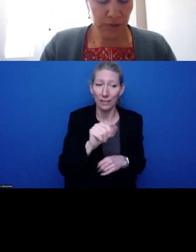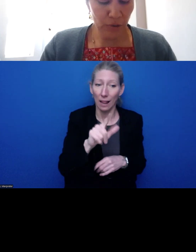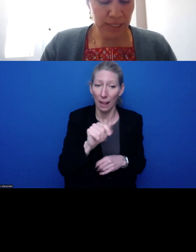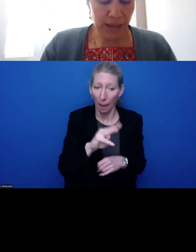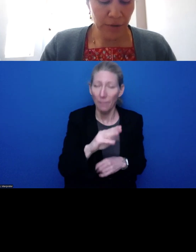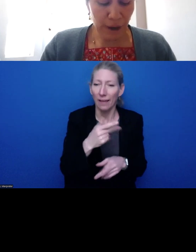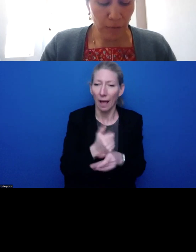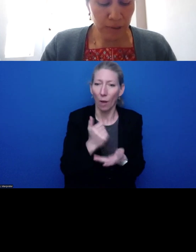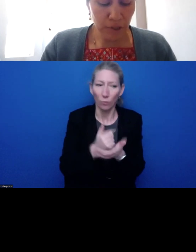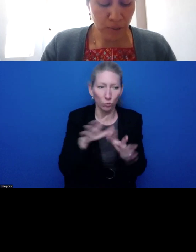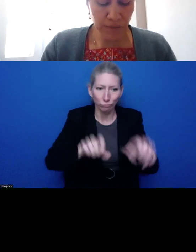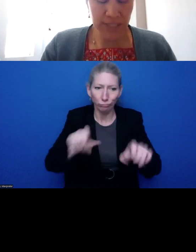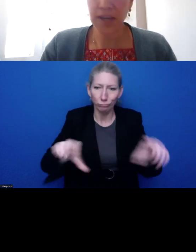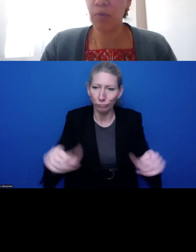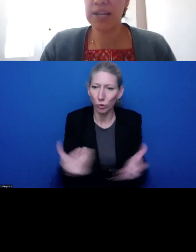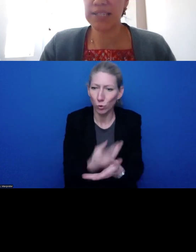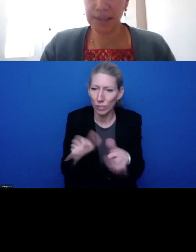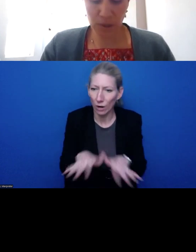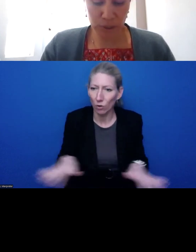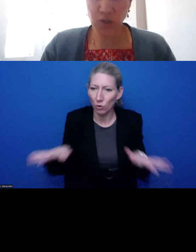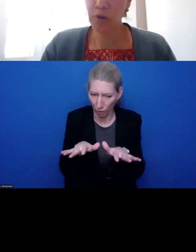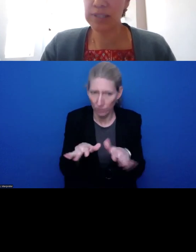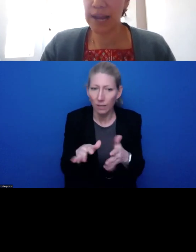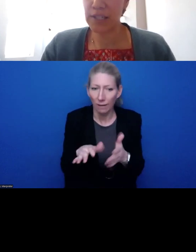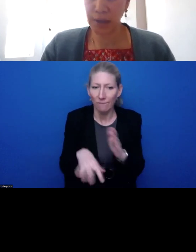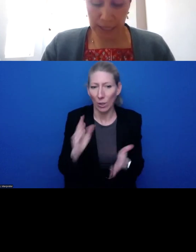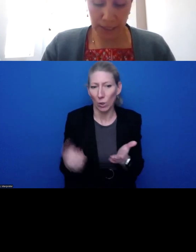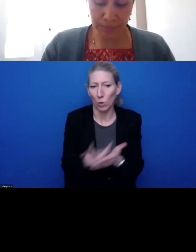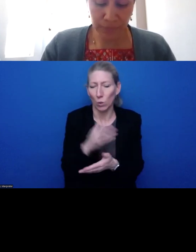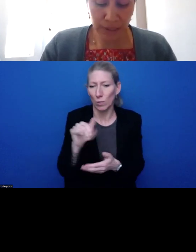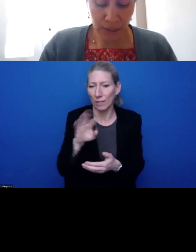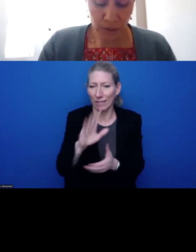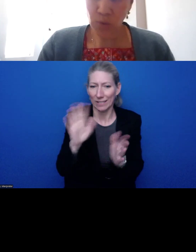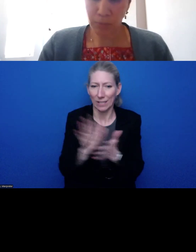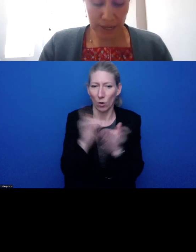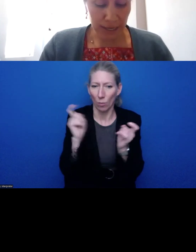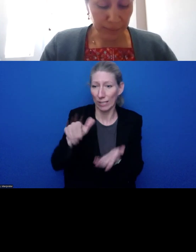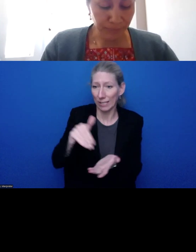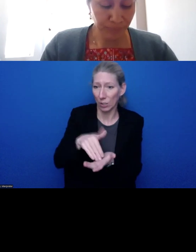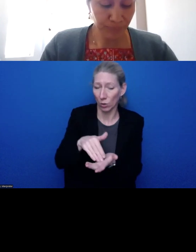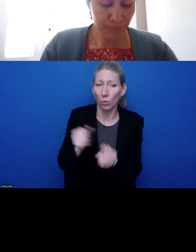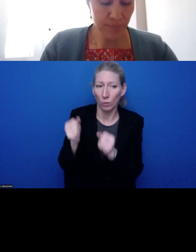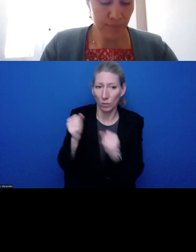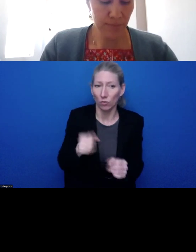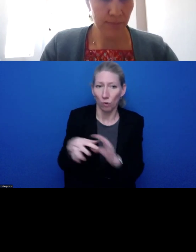new territories and found new civic ceremonial center with strong ties to Gumarcaj.